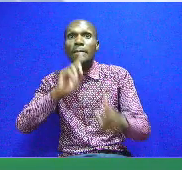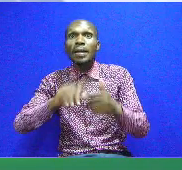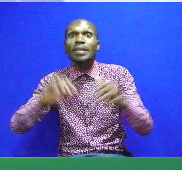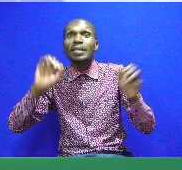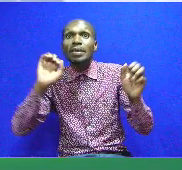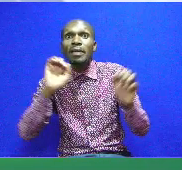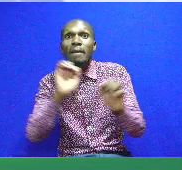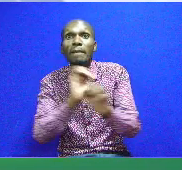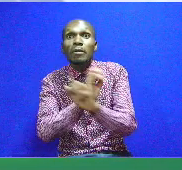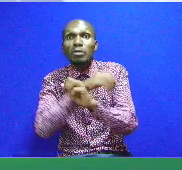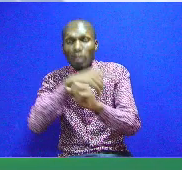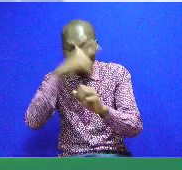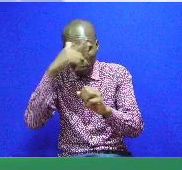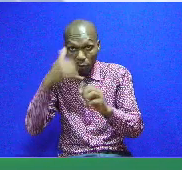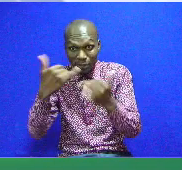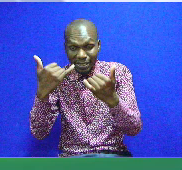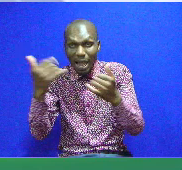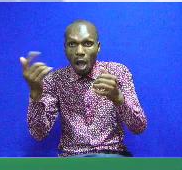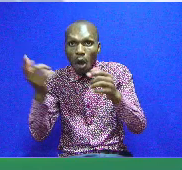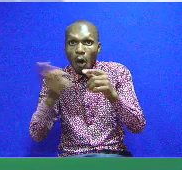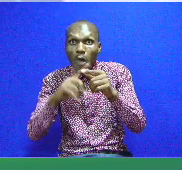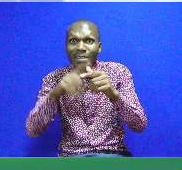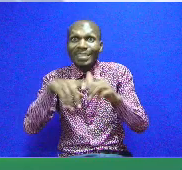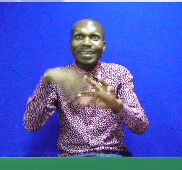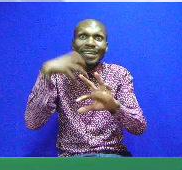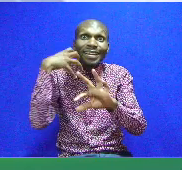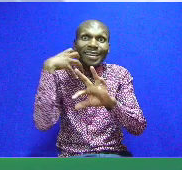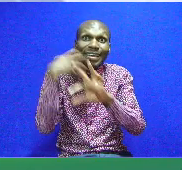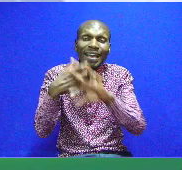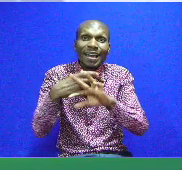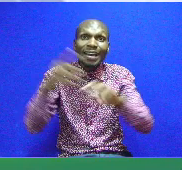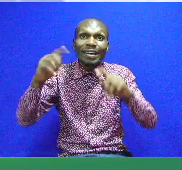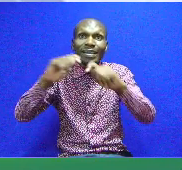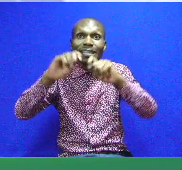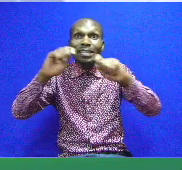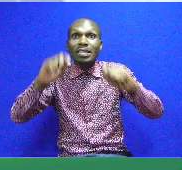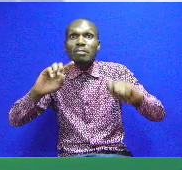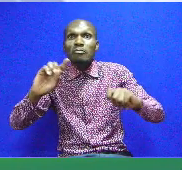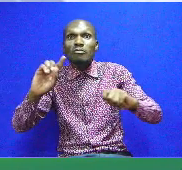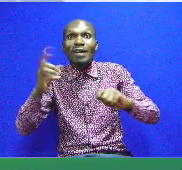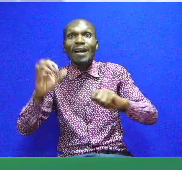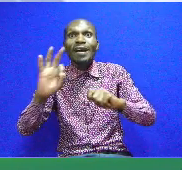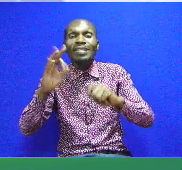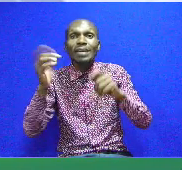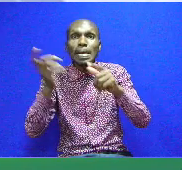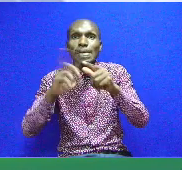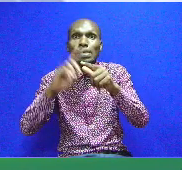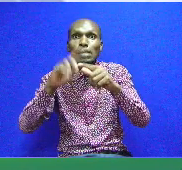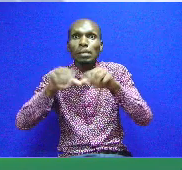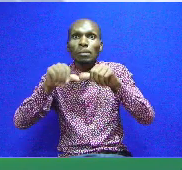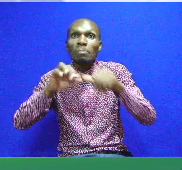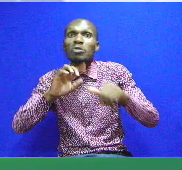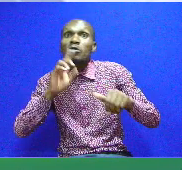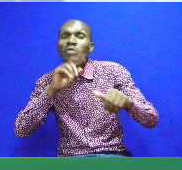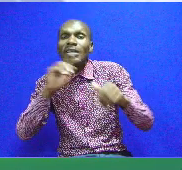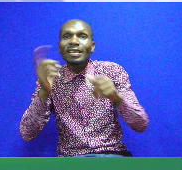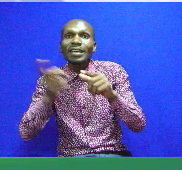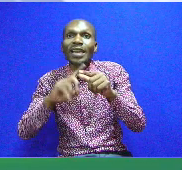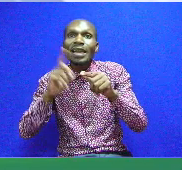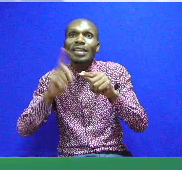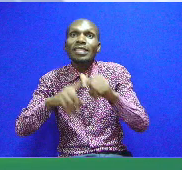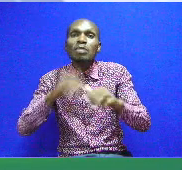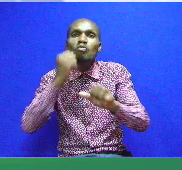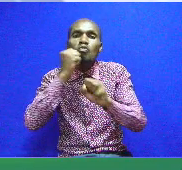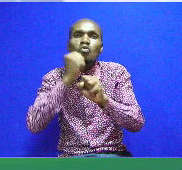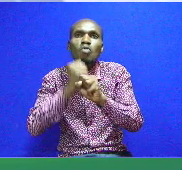kana esenge nche se league kireboniga na akongo bakora se chi timu chintangani sato ko be league ngo chikoberege kora se batabire bono mbabe ko